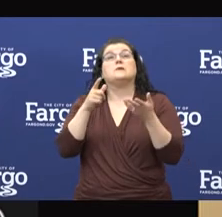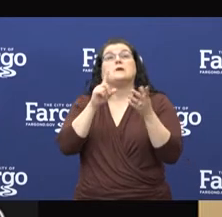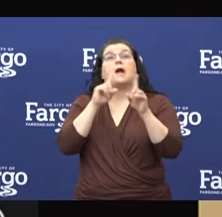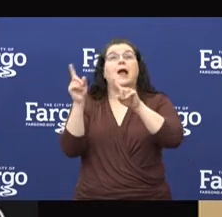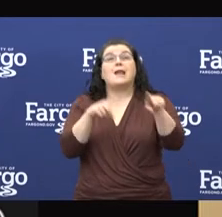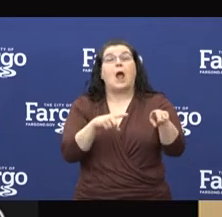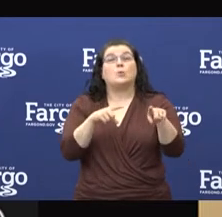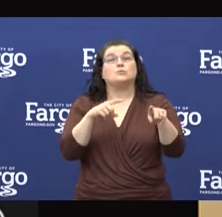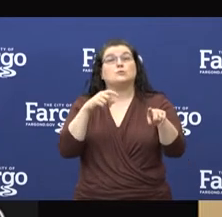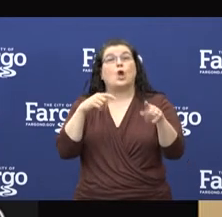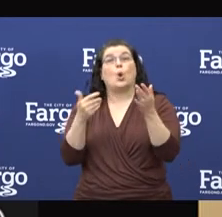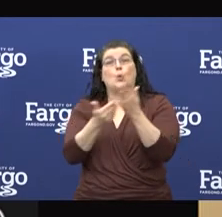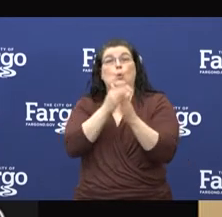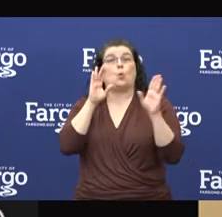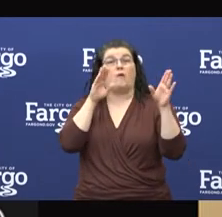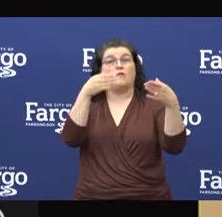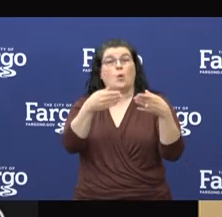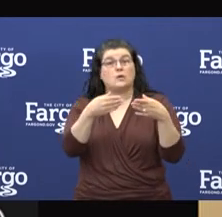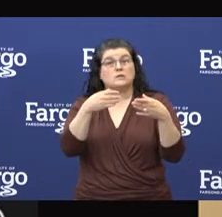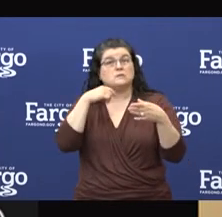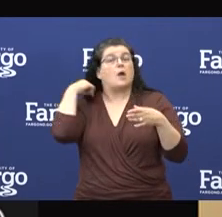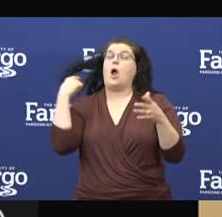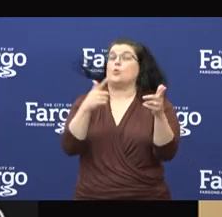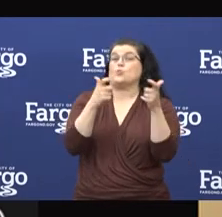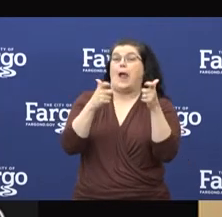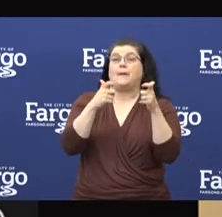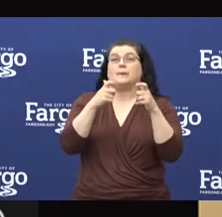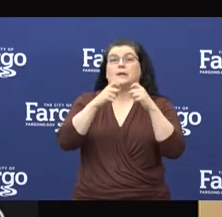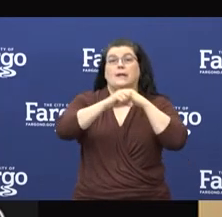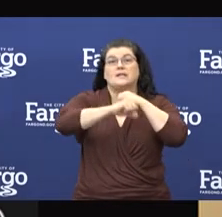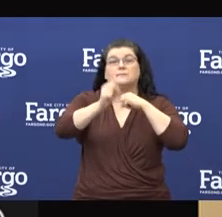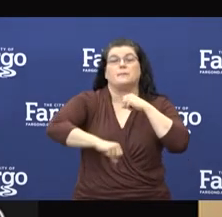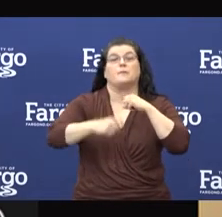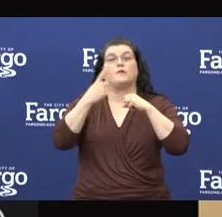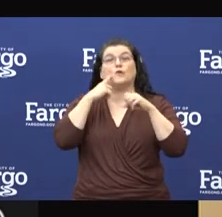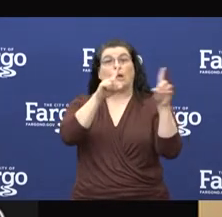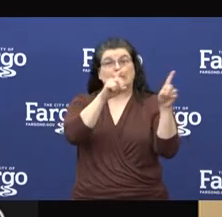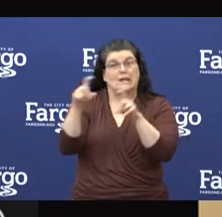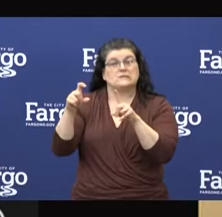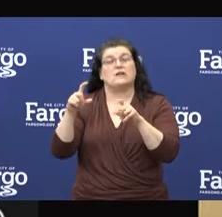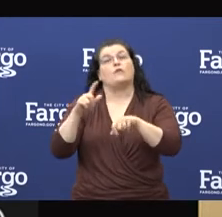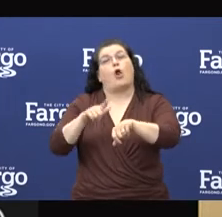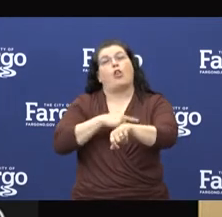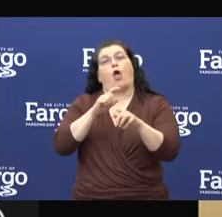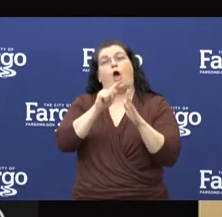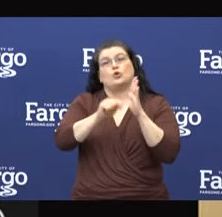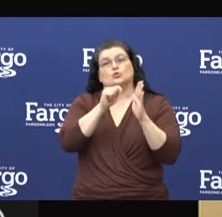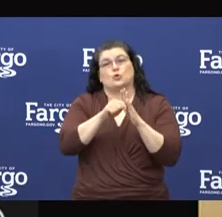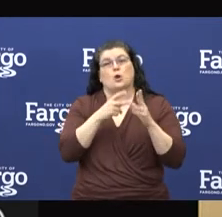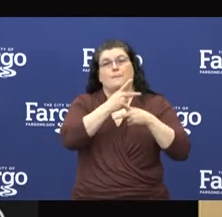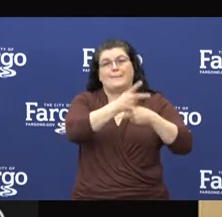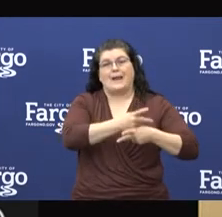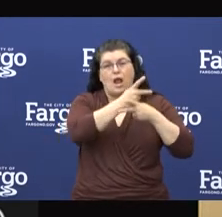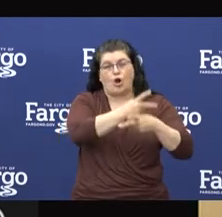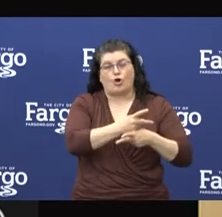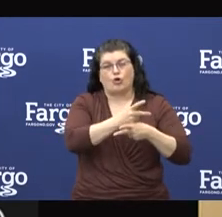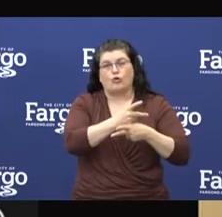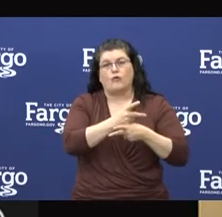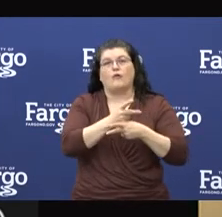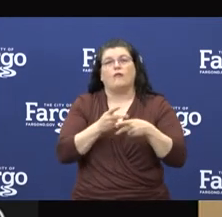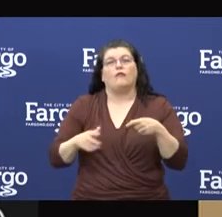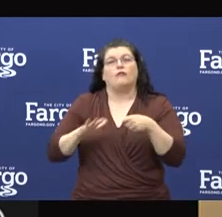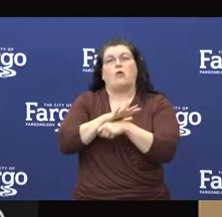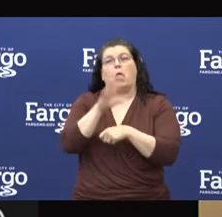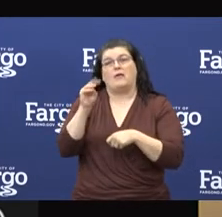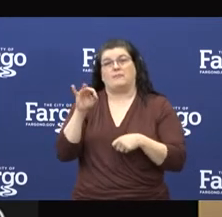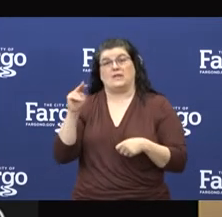rapid expansion of testing in our long-term care and assisted living facilities across Minnesota. The